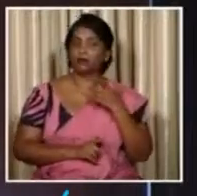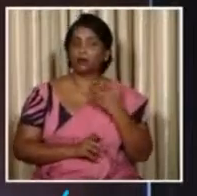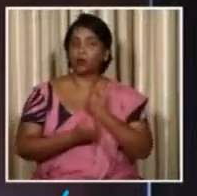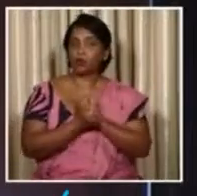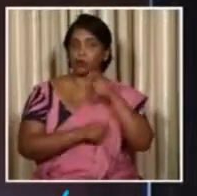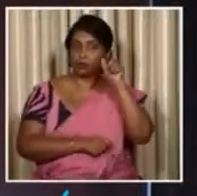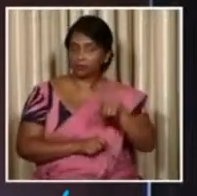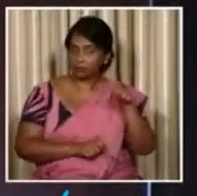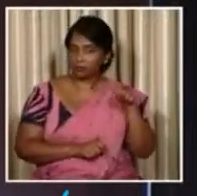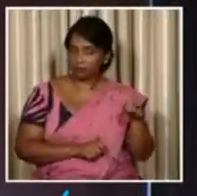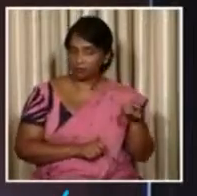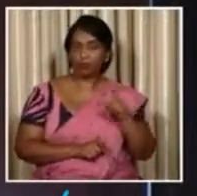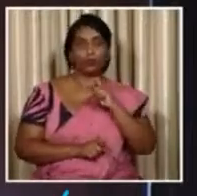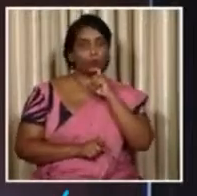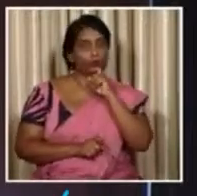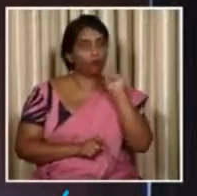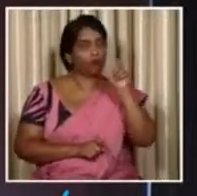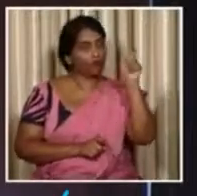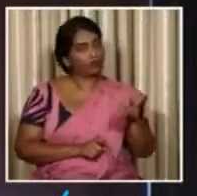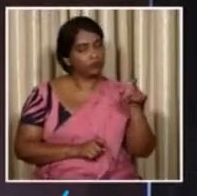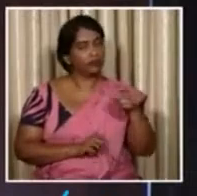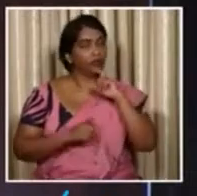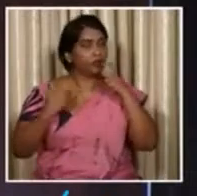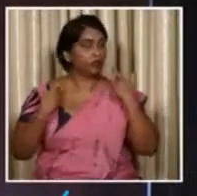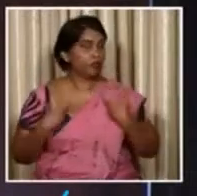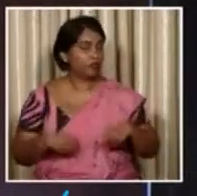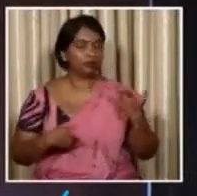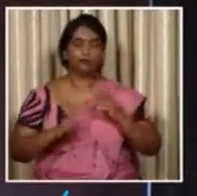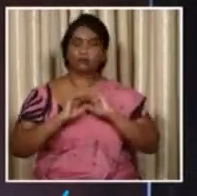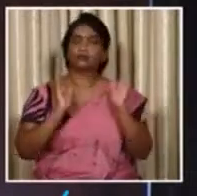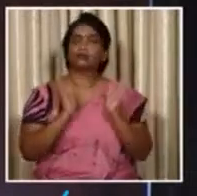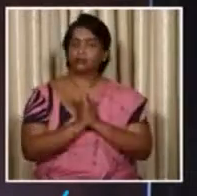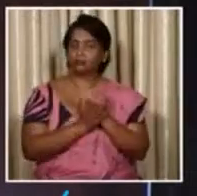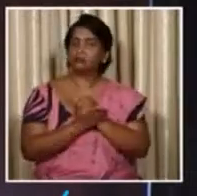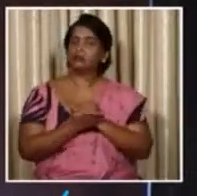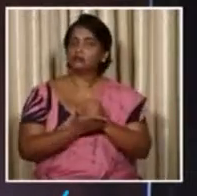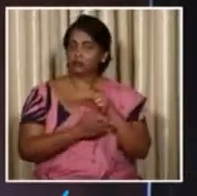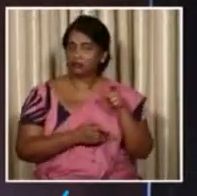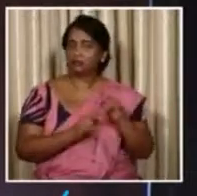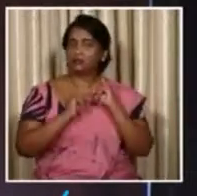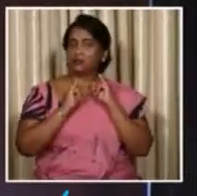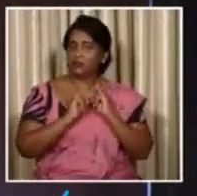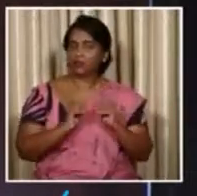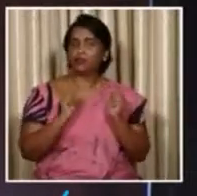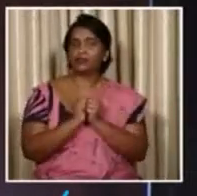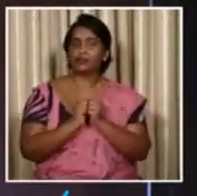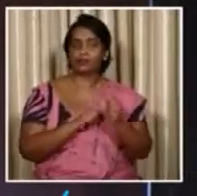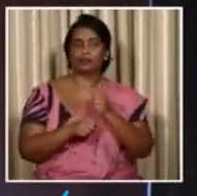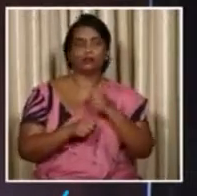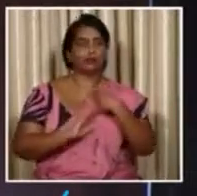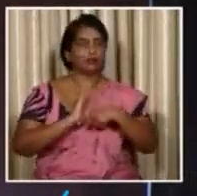forces, judicial officers and lawyers are being accused of creating an aparadha rajya. Very serious matter. My